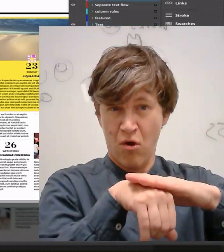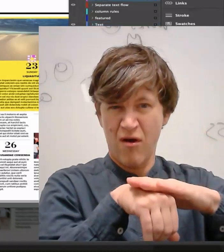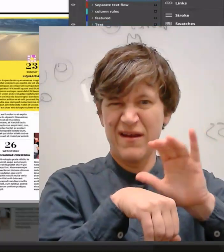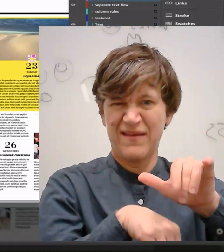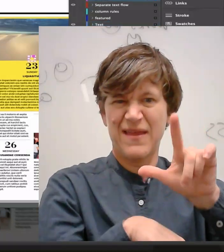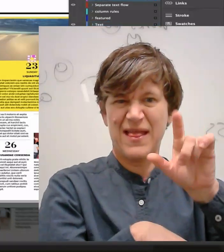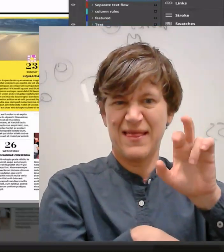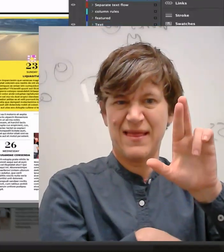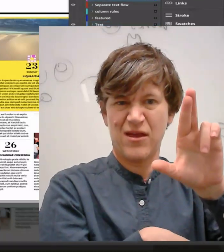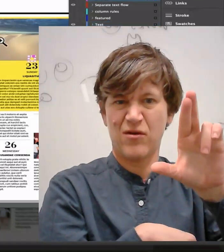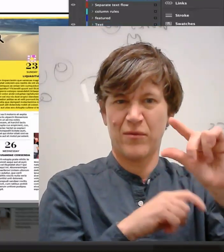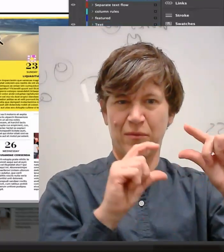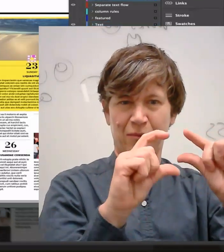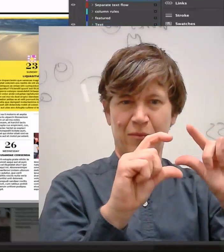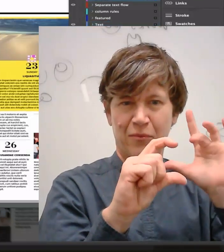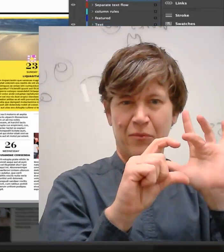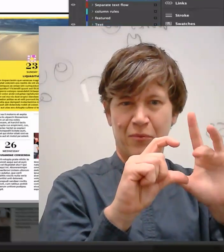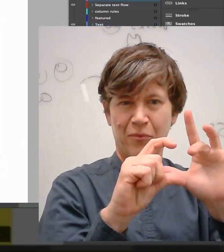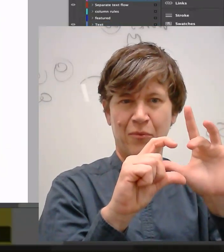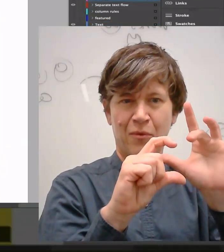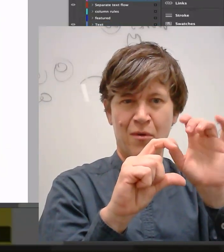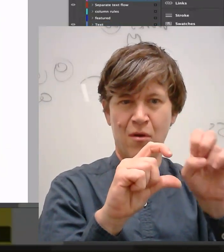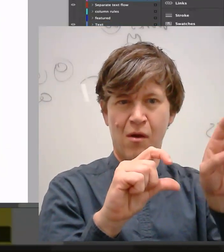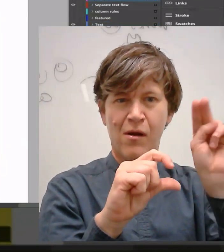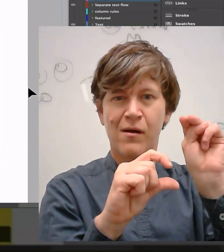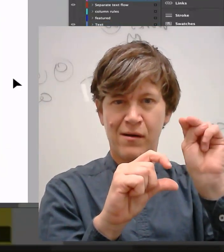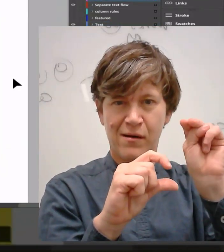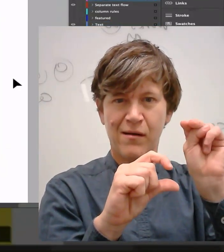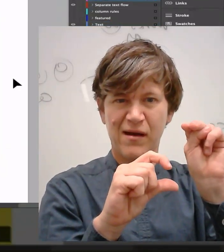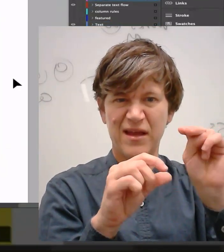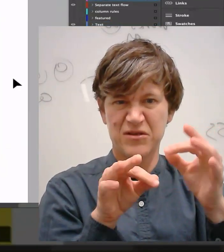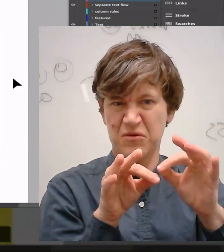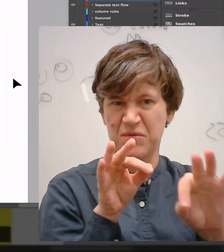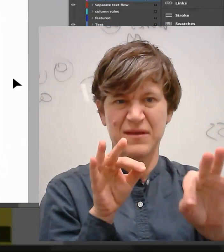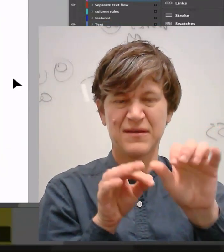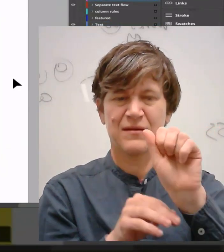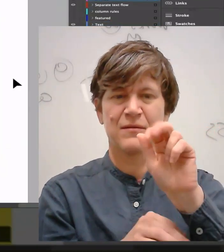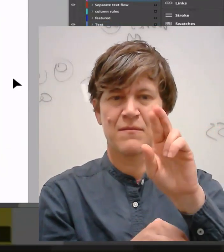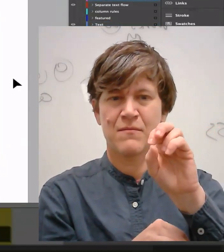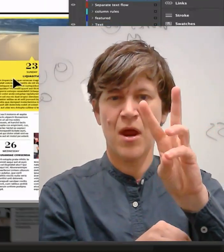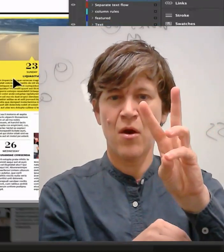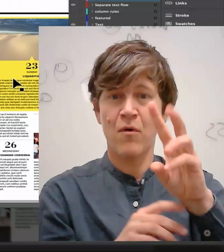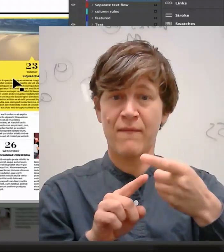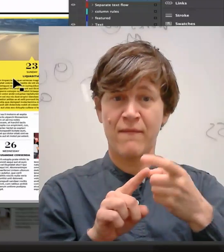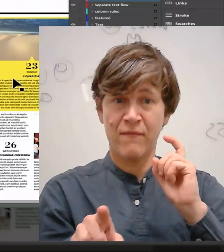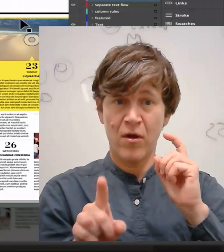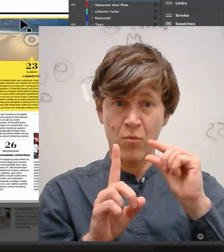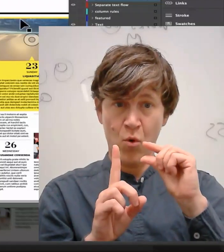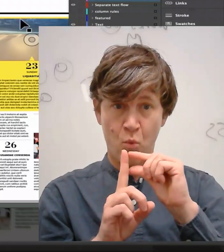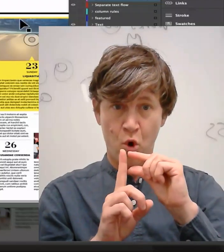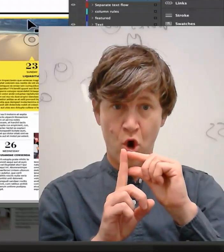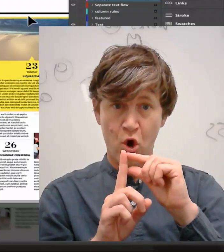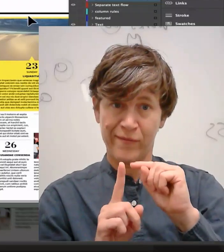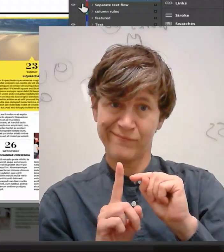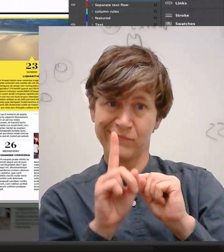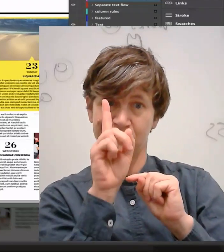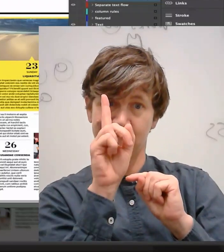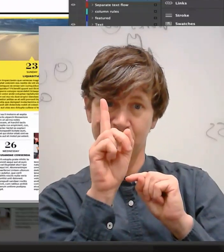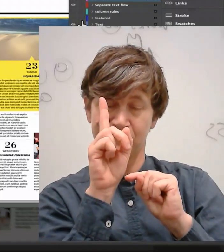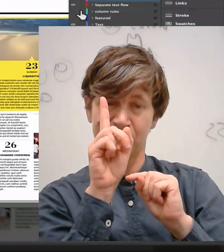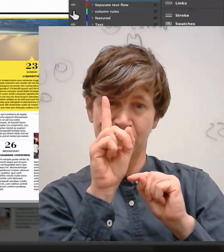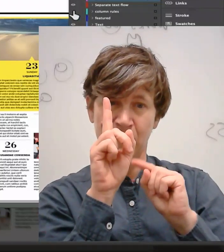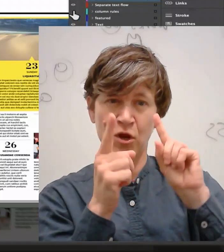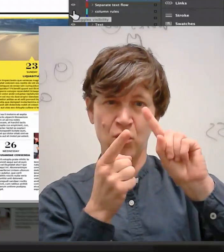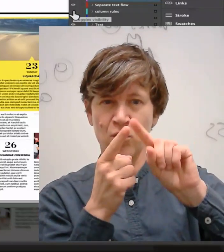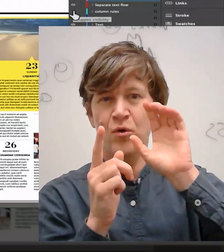Simple colored arrows that point from the text to the picture that accompanies the